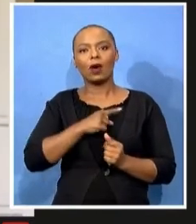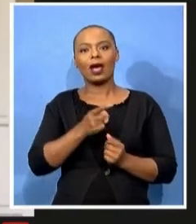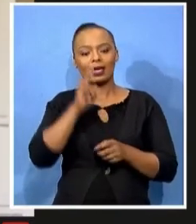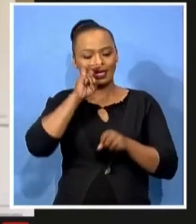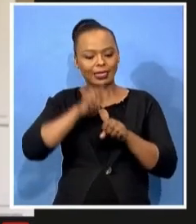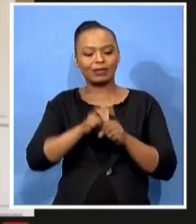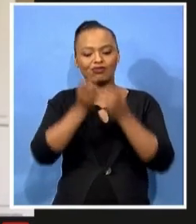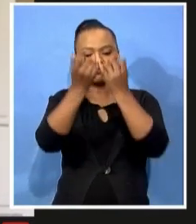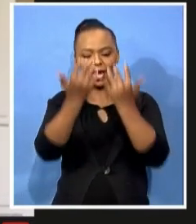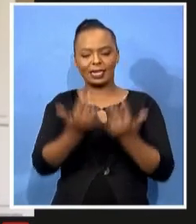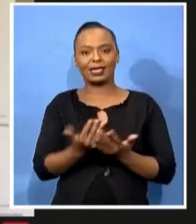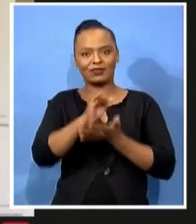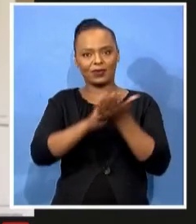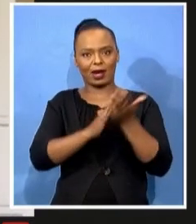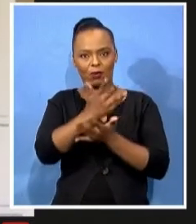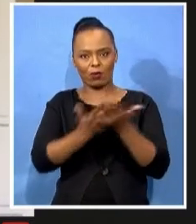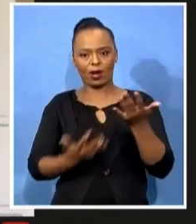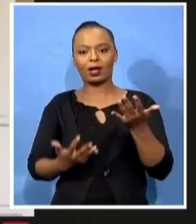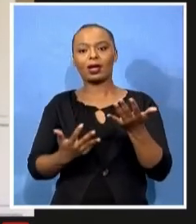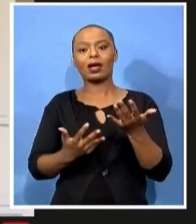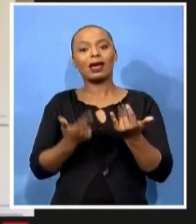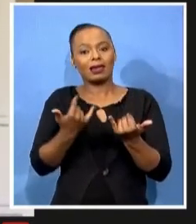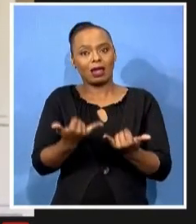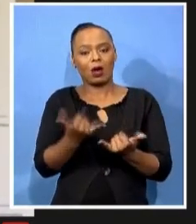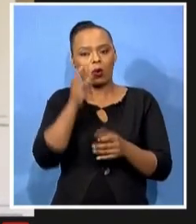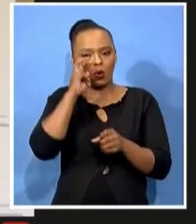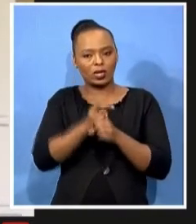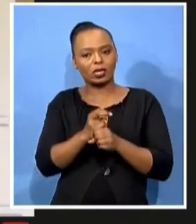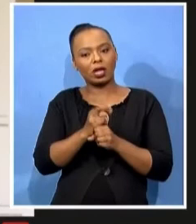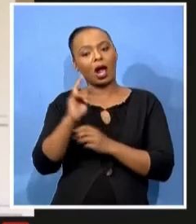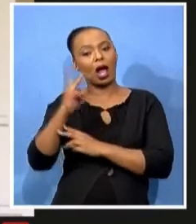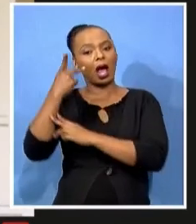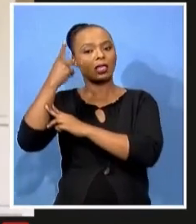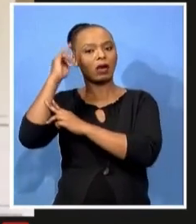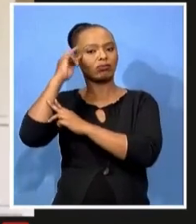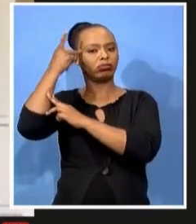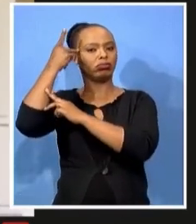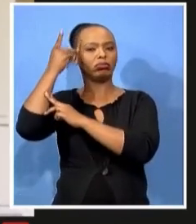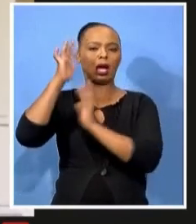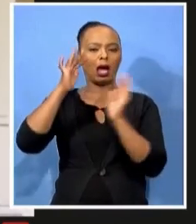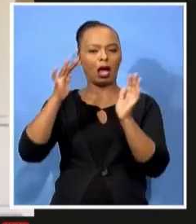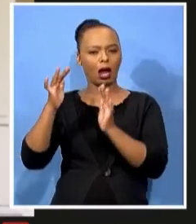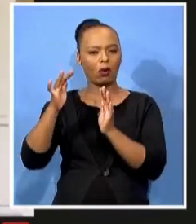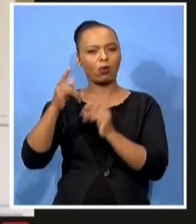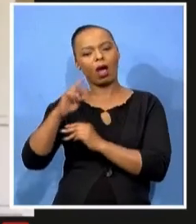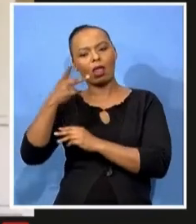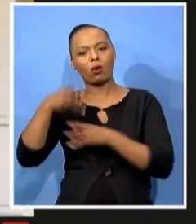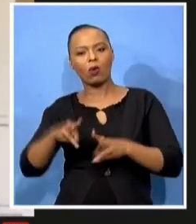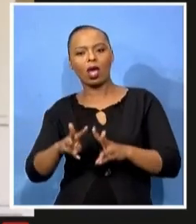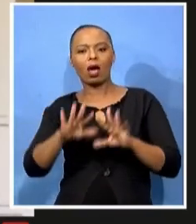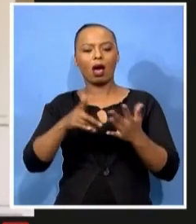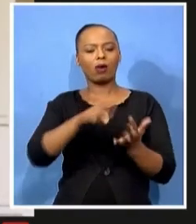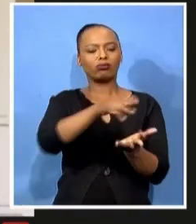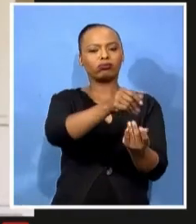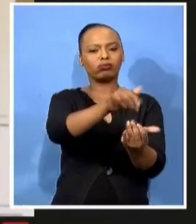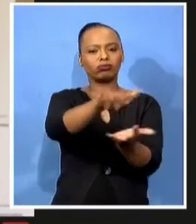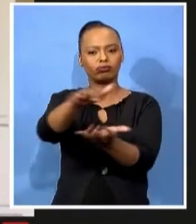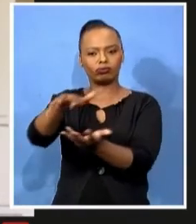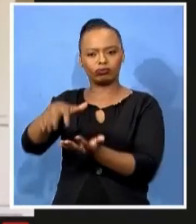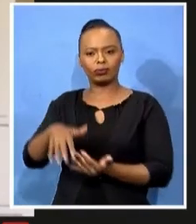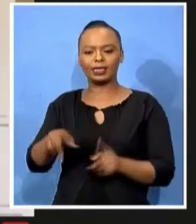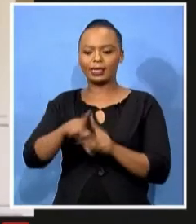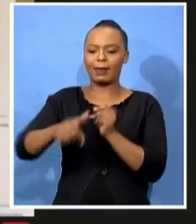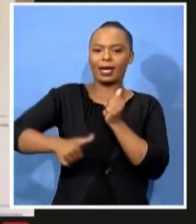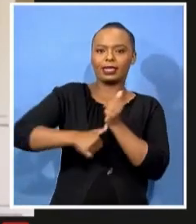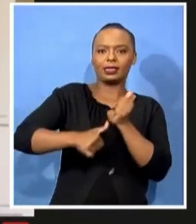to look at what can be done, looking at the additional support that we got from the Solidarity Fund. And this was very